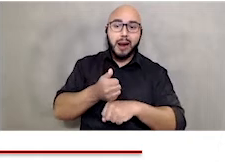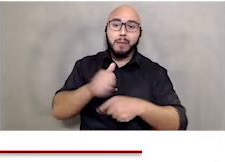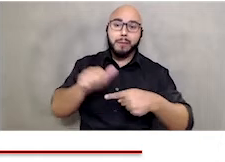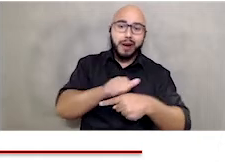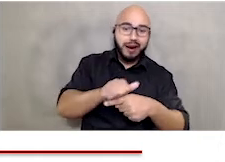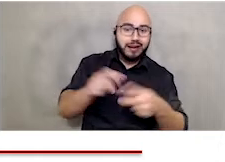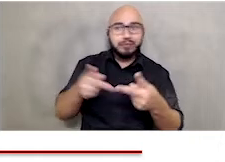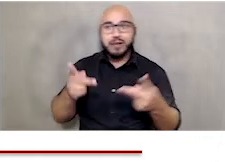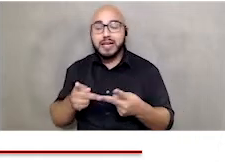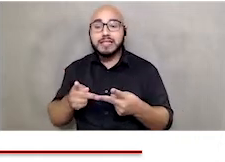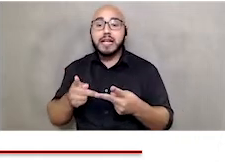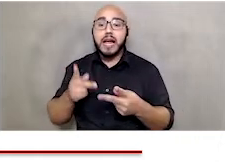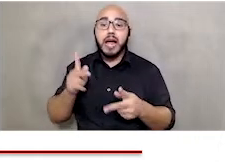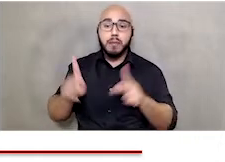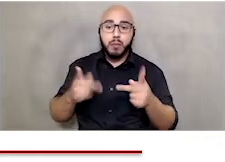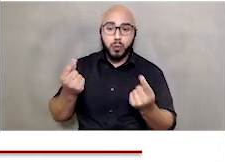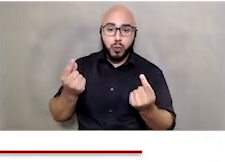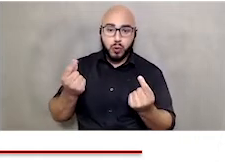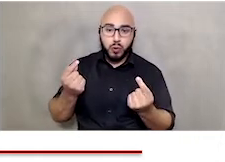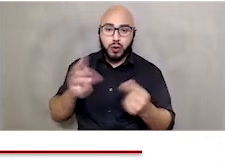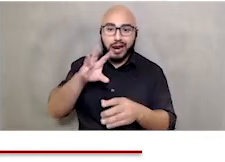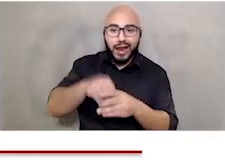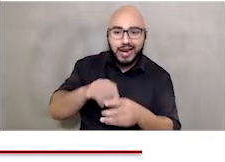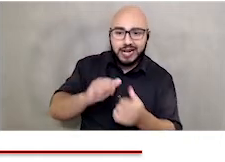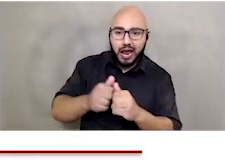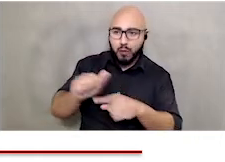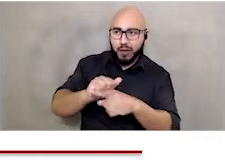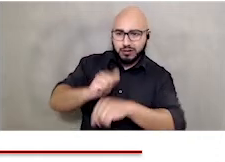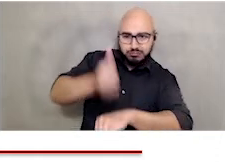people engage in practices and how they build places.